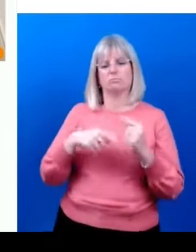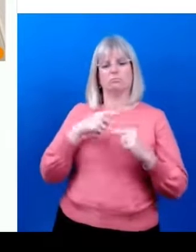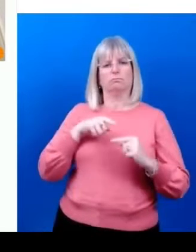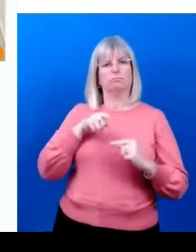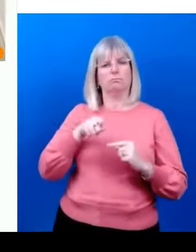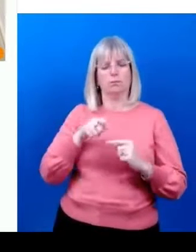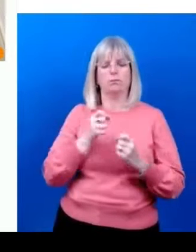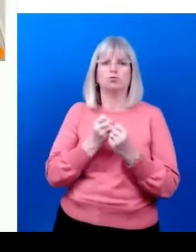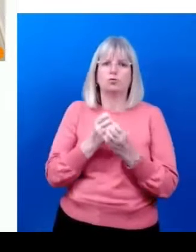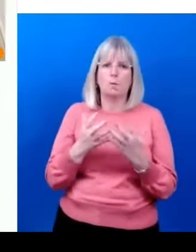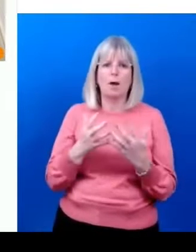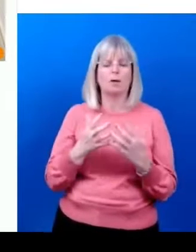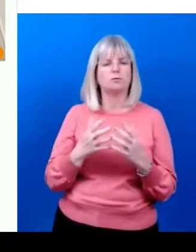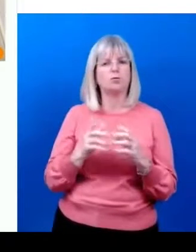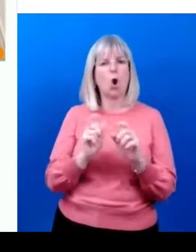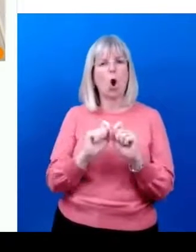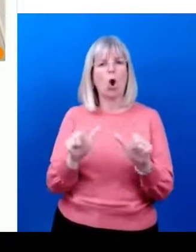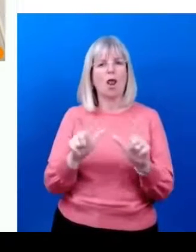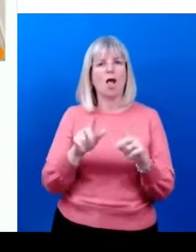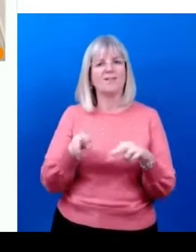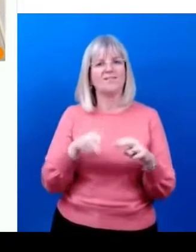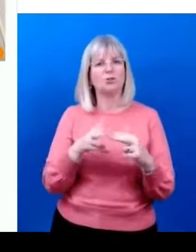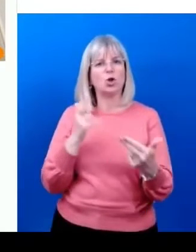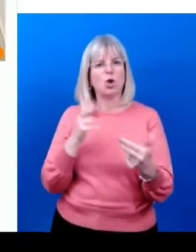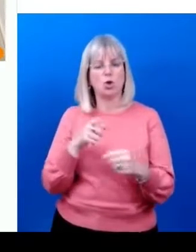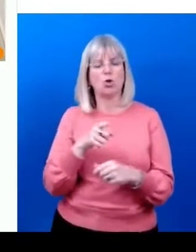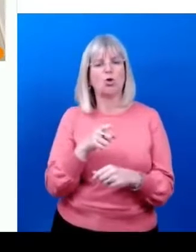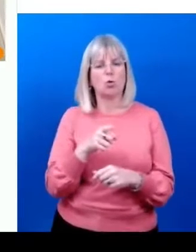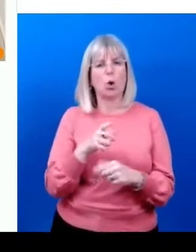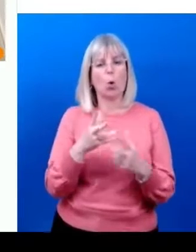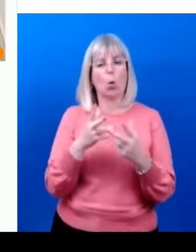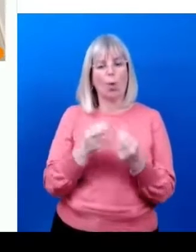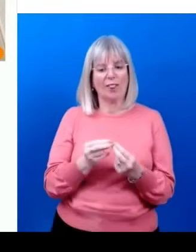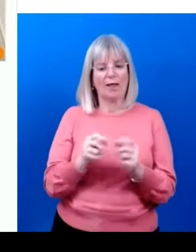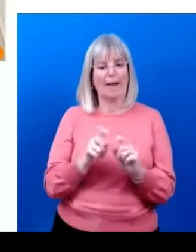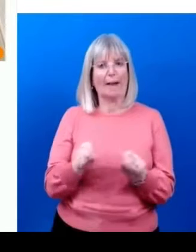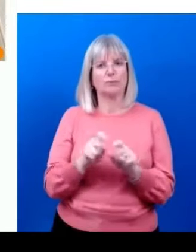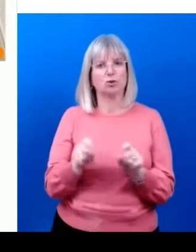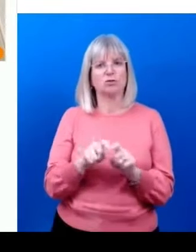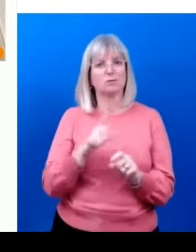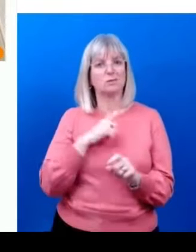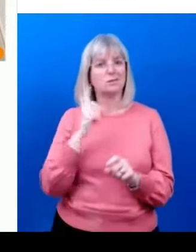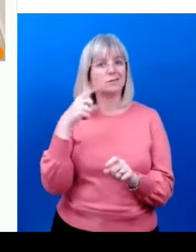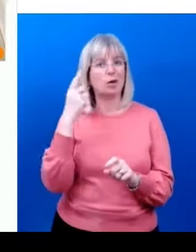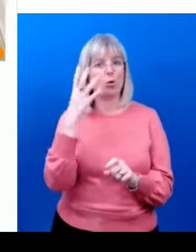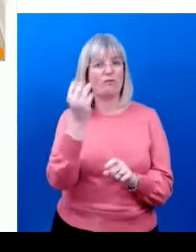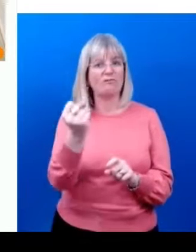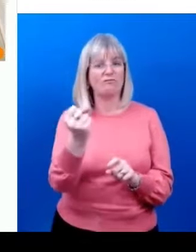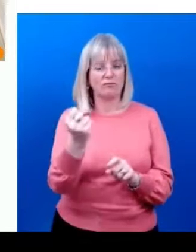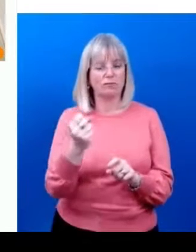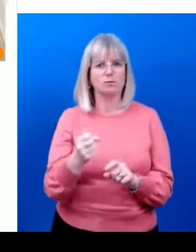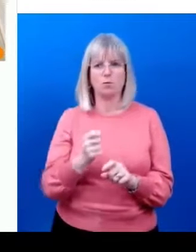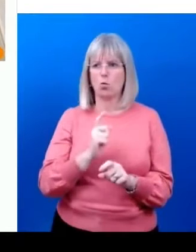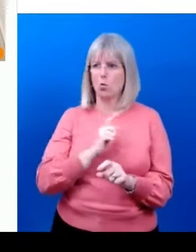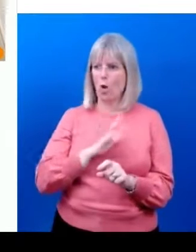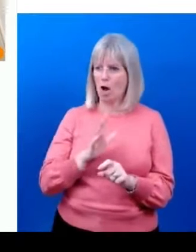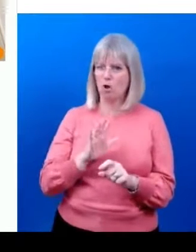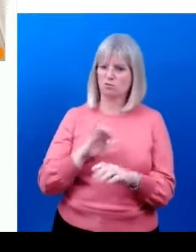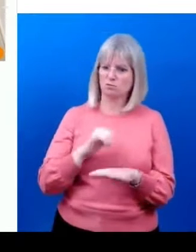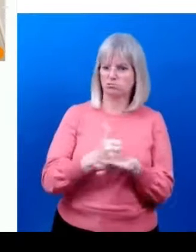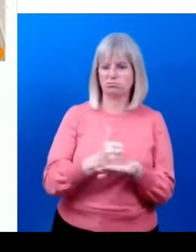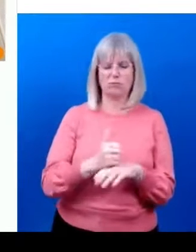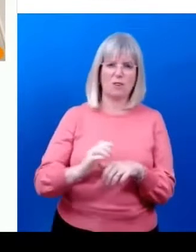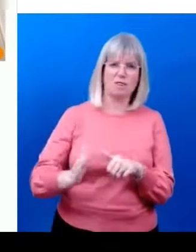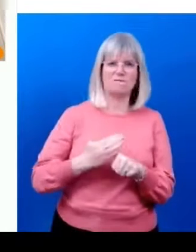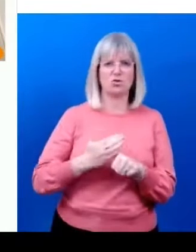captions. So why not have the captions on at the point of entry rather than adding them on afterwards? Because if